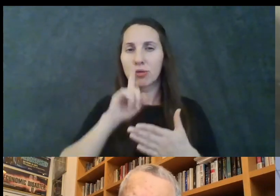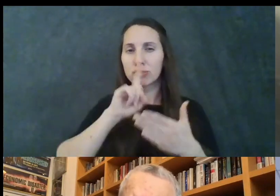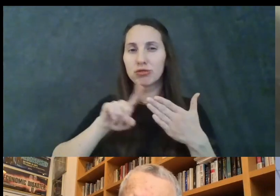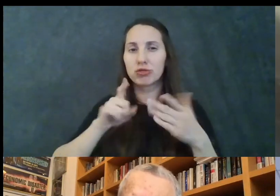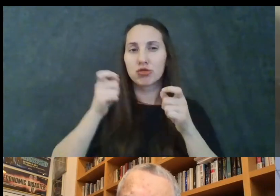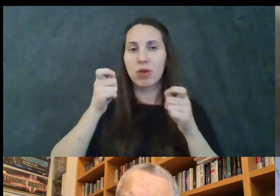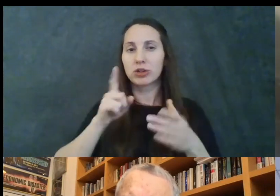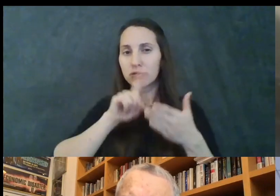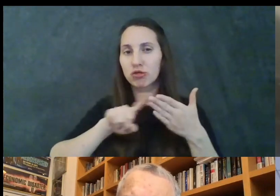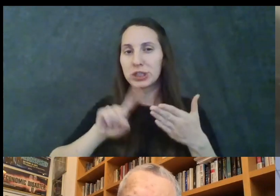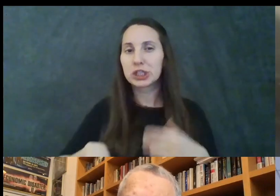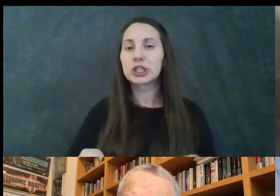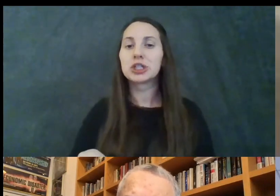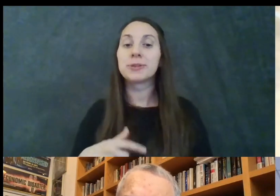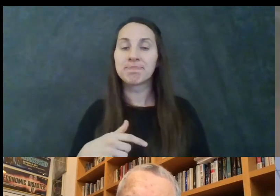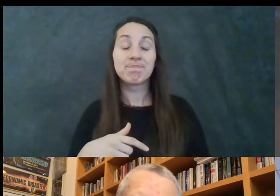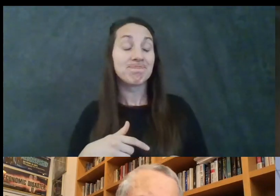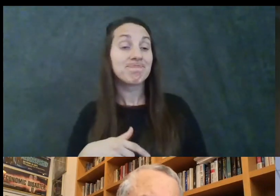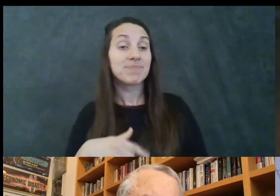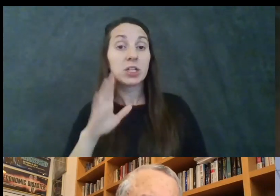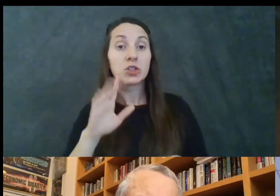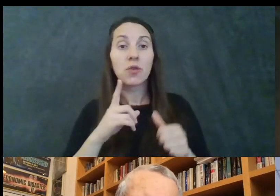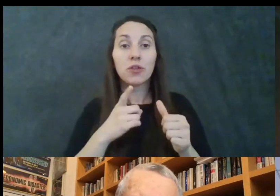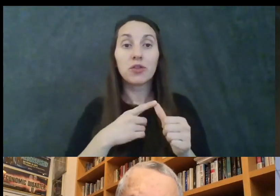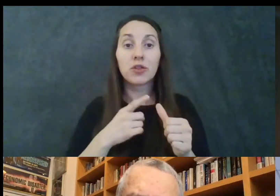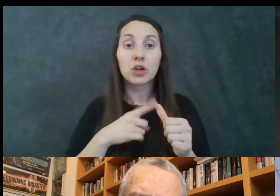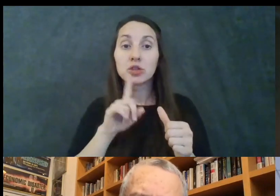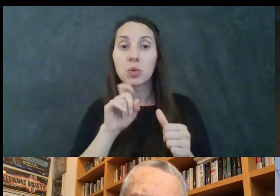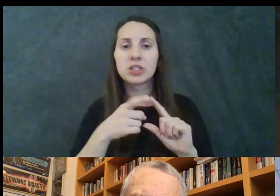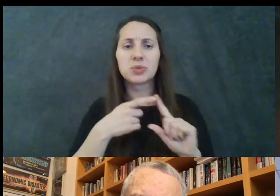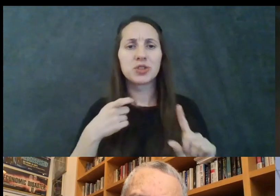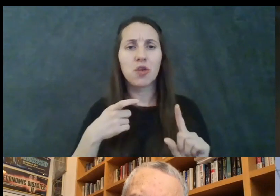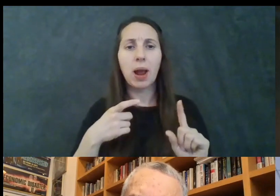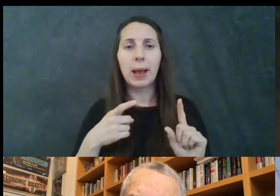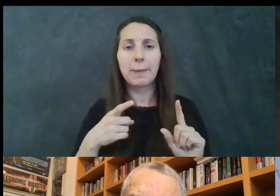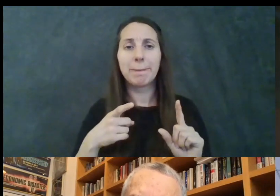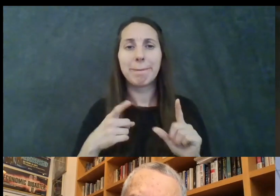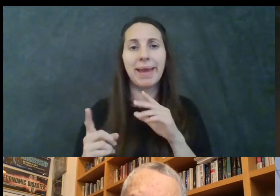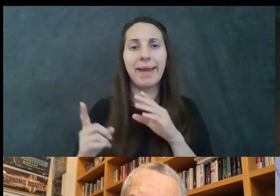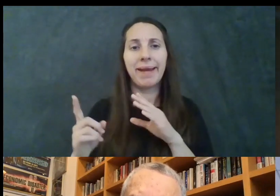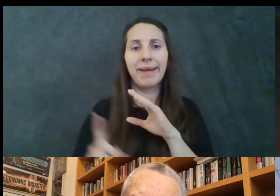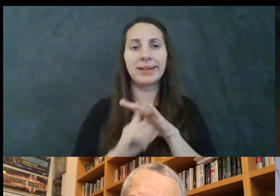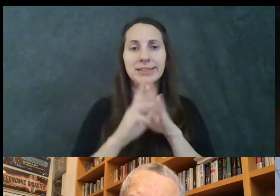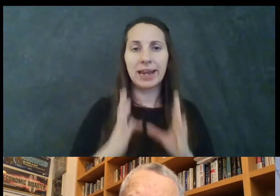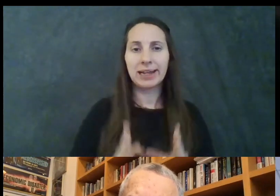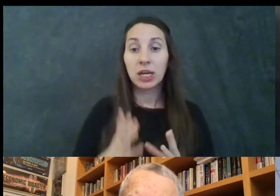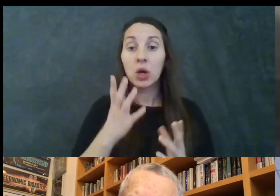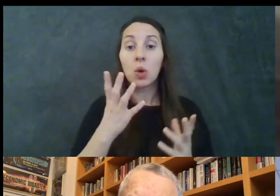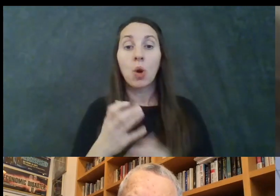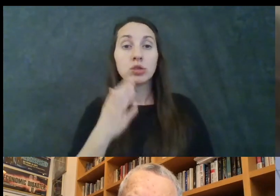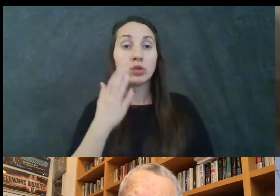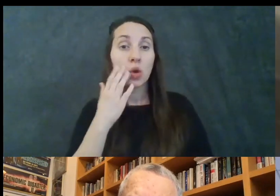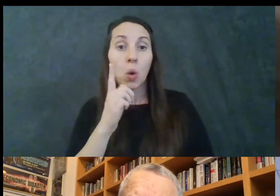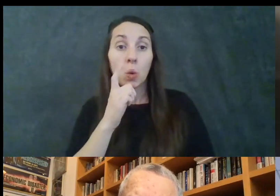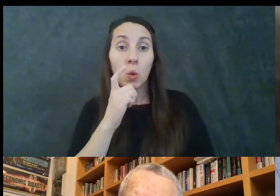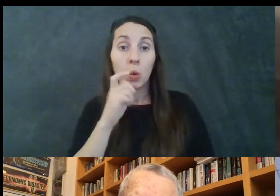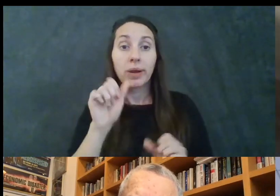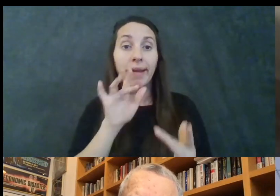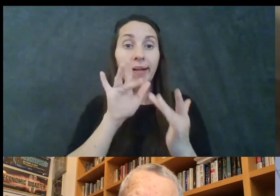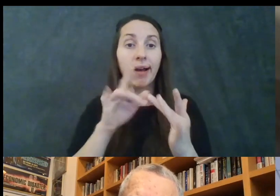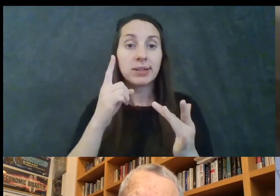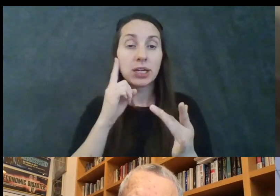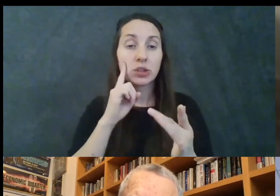in. The first question was from an anonymous attendee who wanted to know who they could contact, both to review the poll report and learn more and